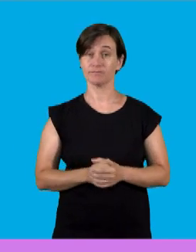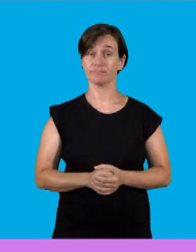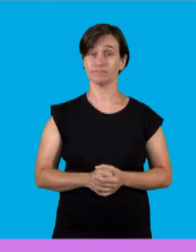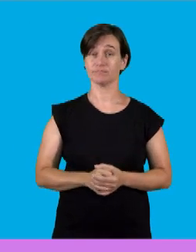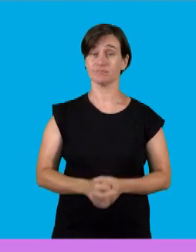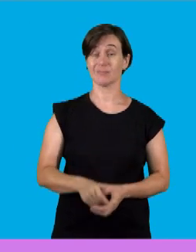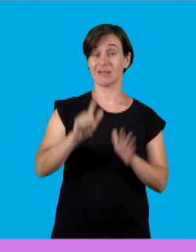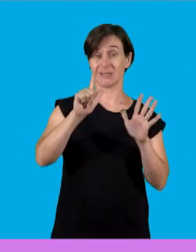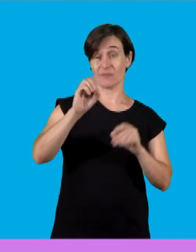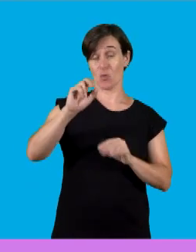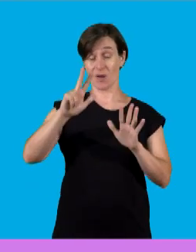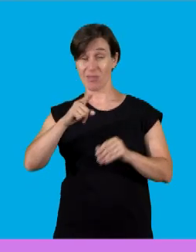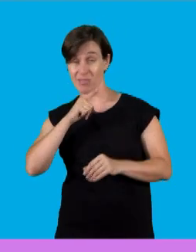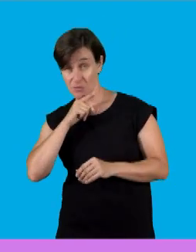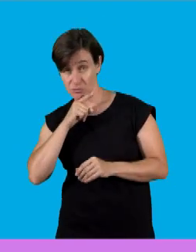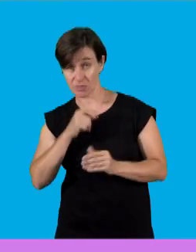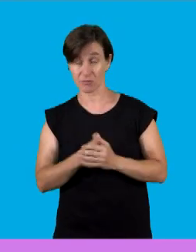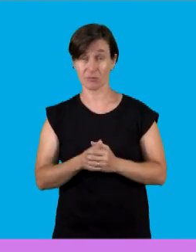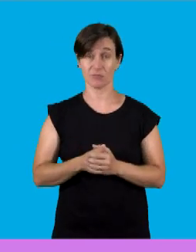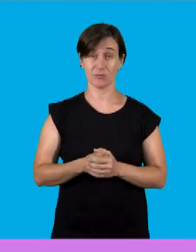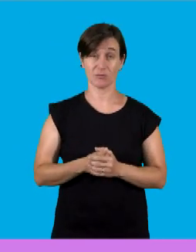is 708,000,